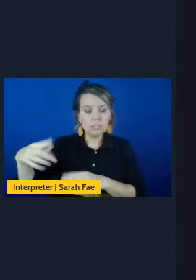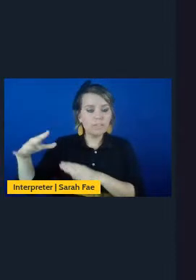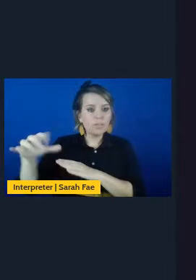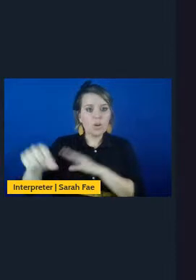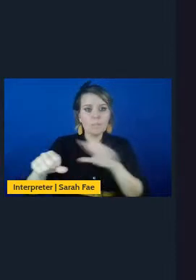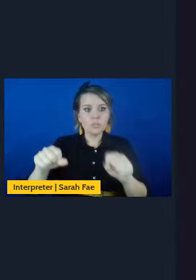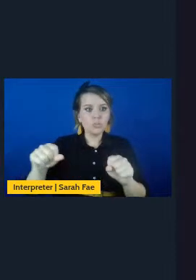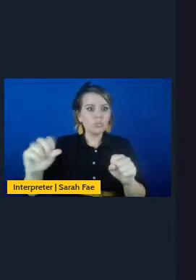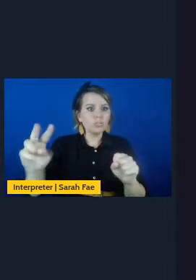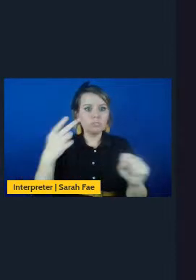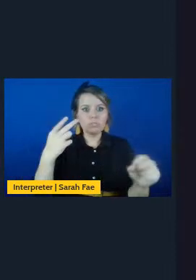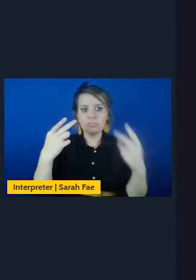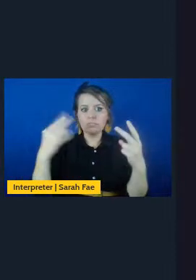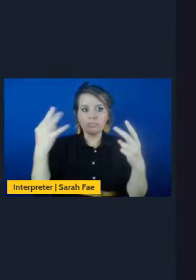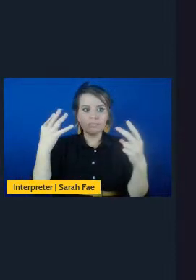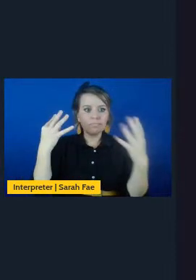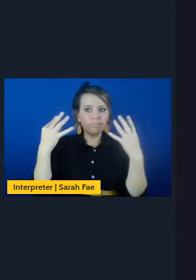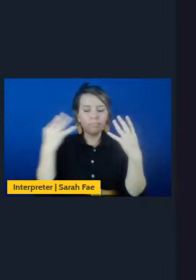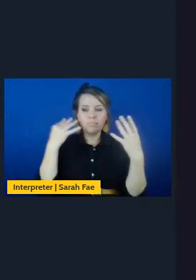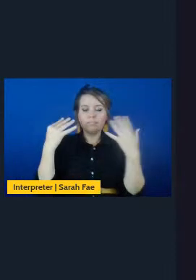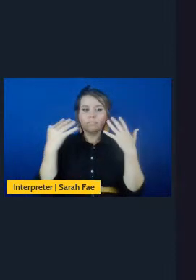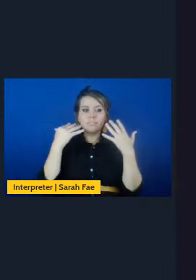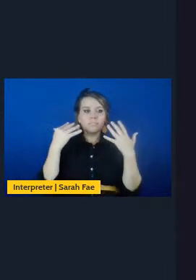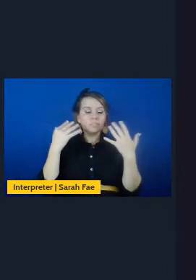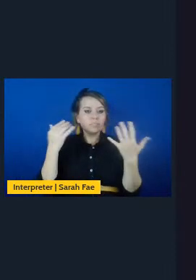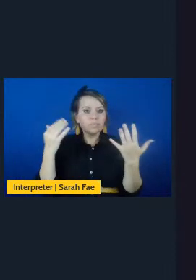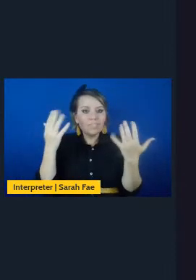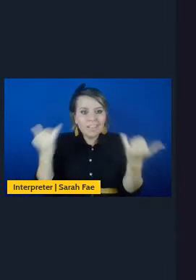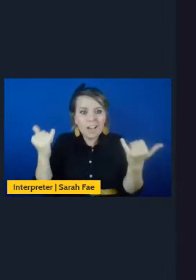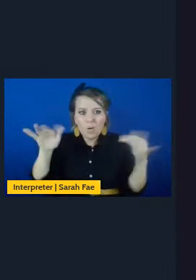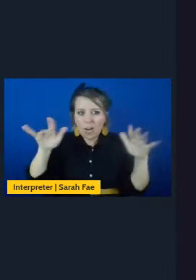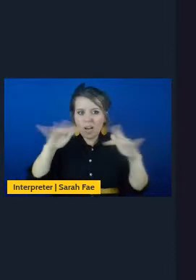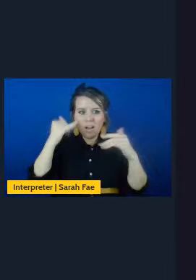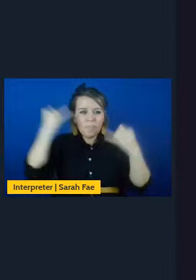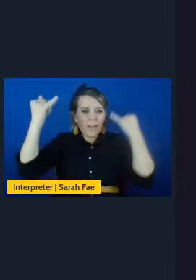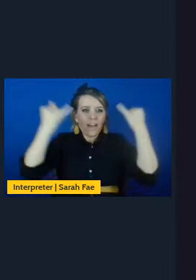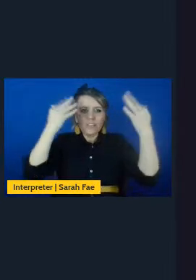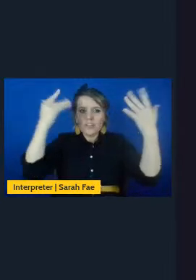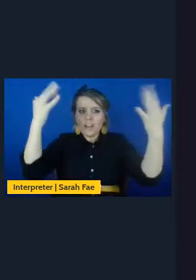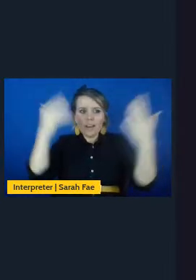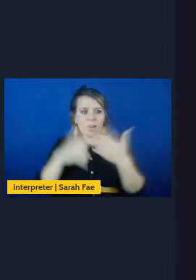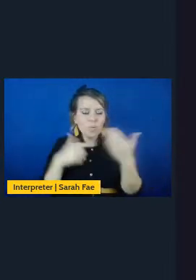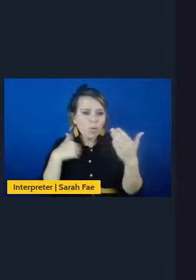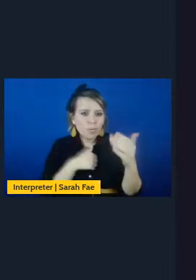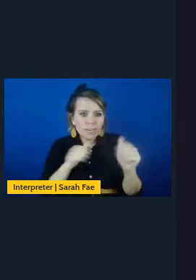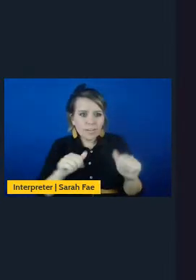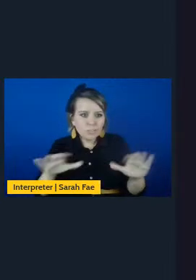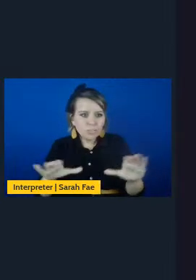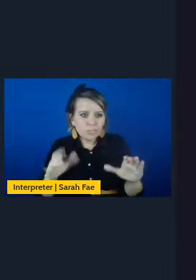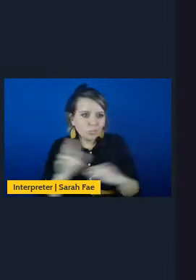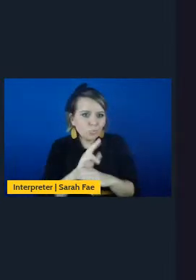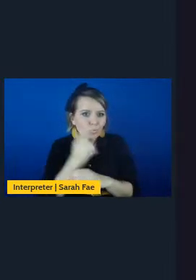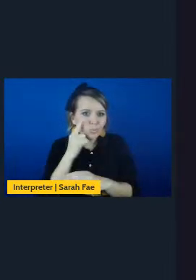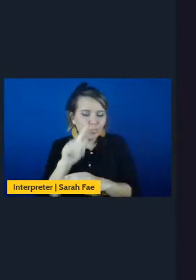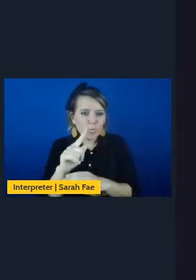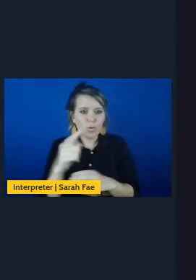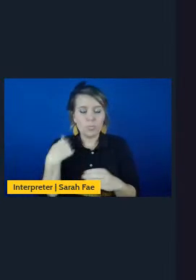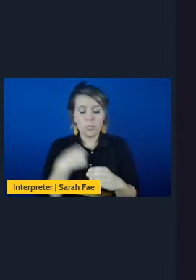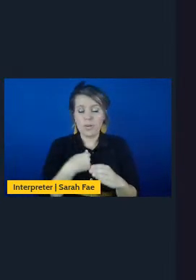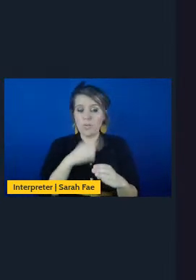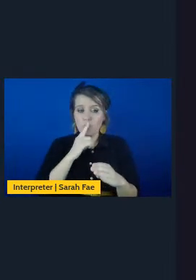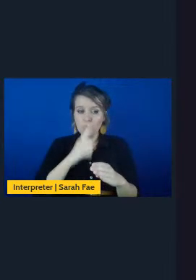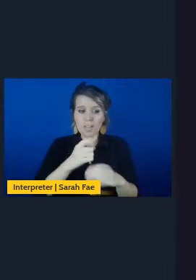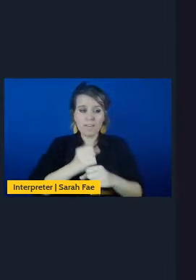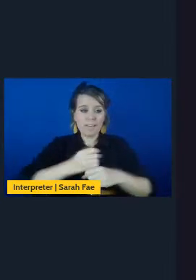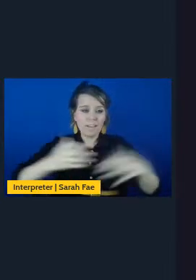attention and imagination. We are truly at an exciting inflection point in the widespread adoption of machine learning, and